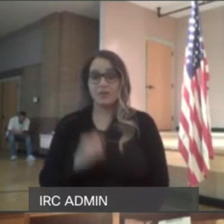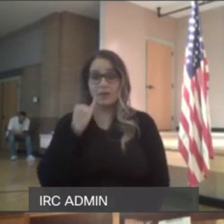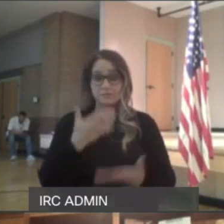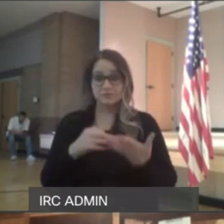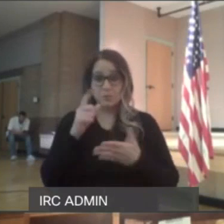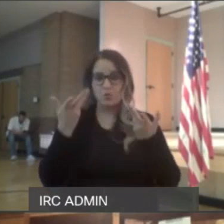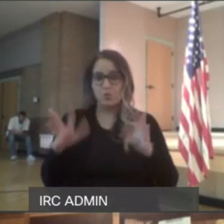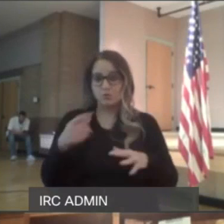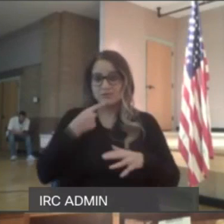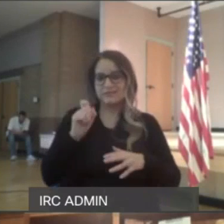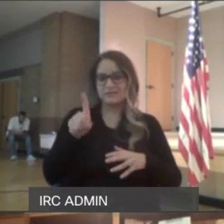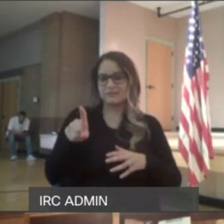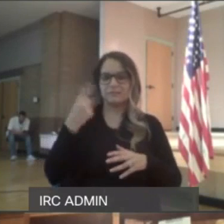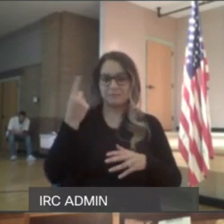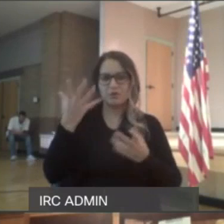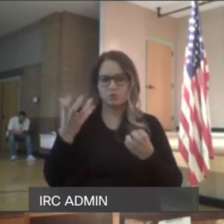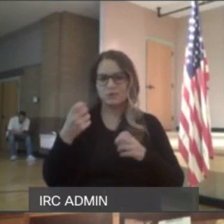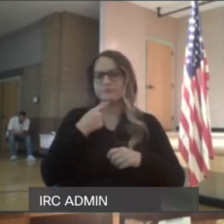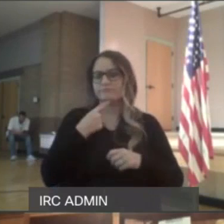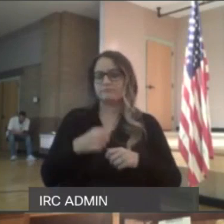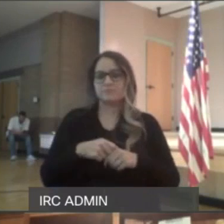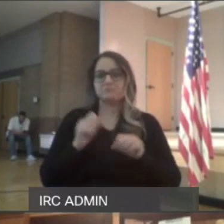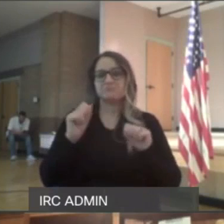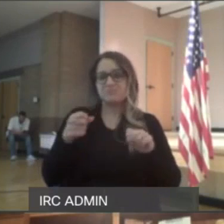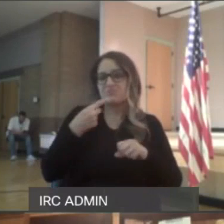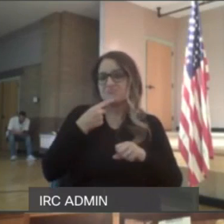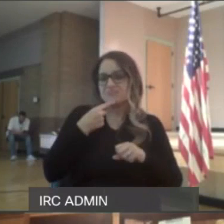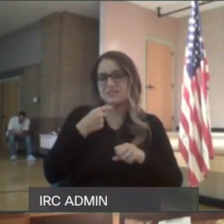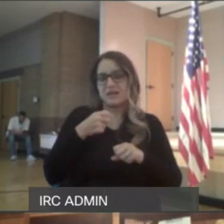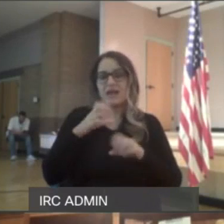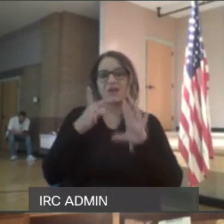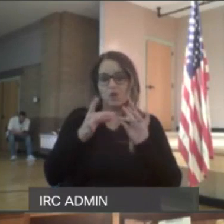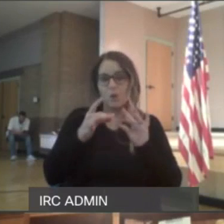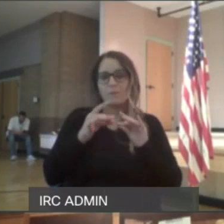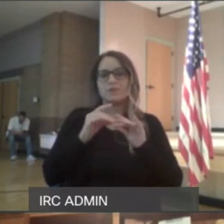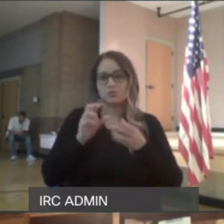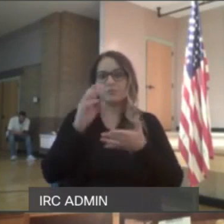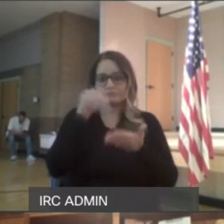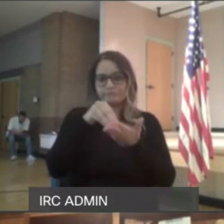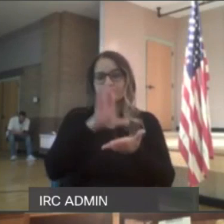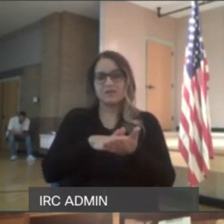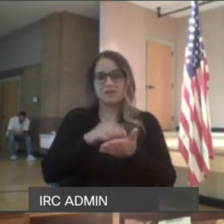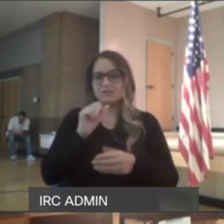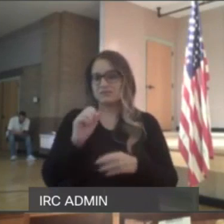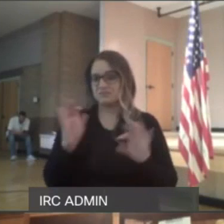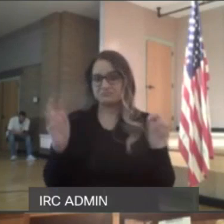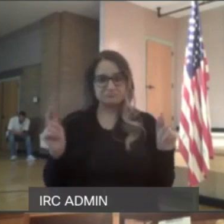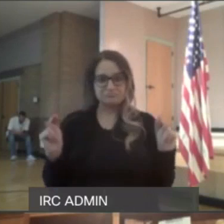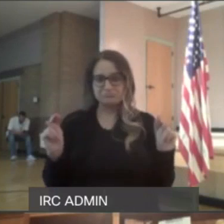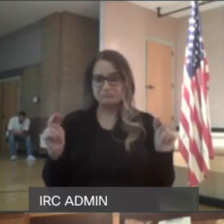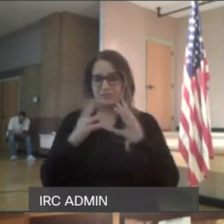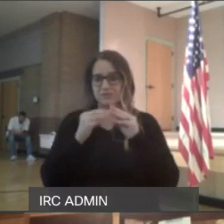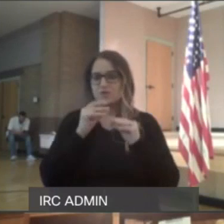If someone has already expressed the same sentiment you wish to express, you may say so and your comments will be recorded. This is a nonpartisan